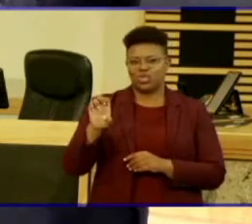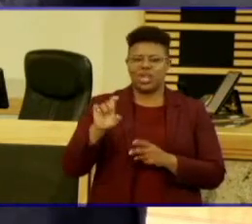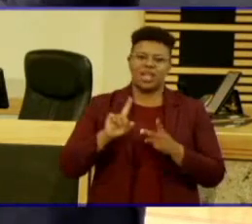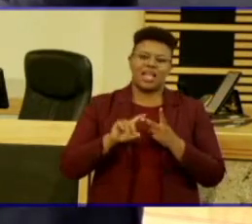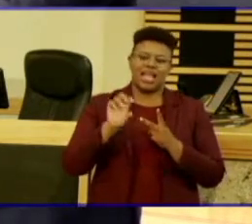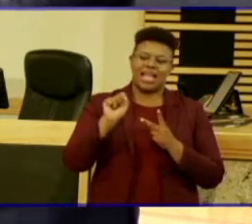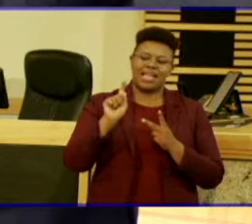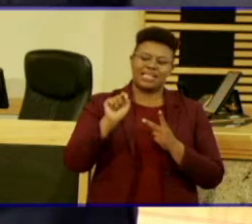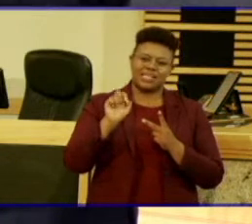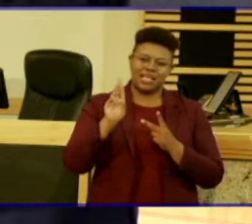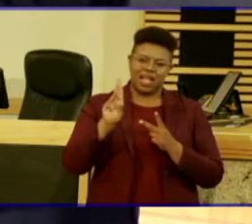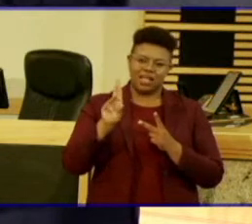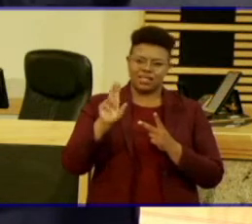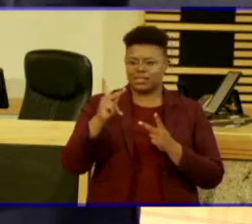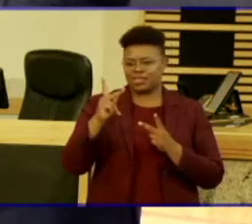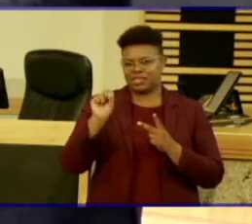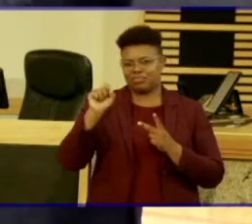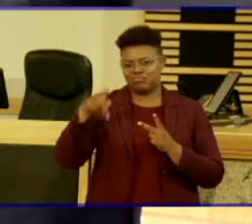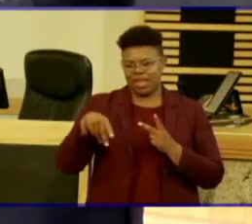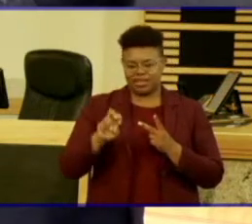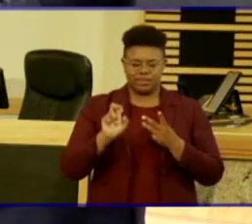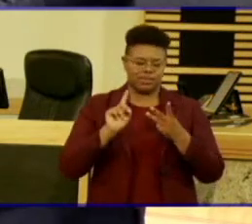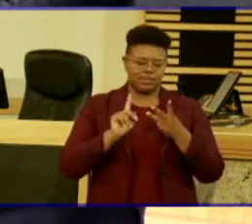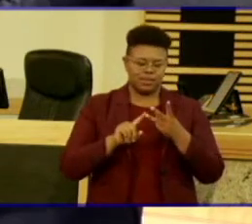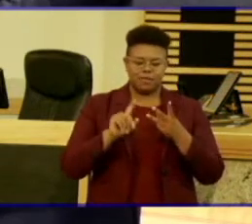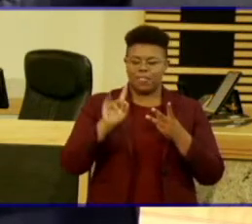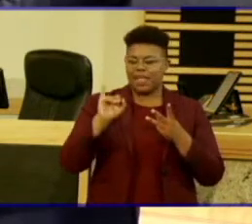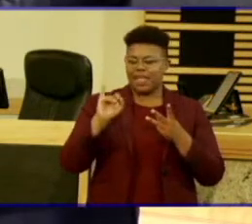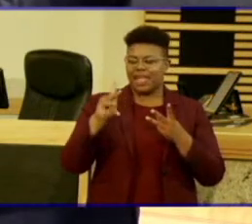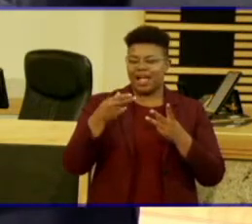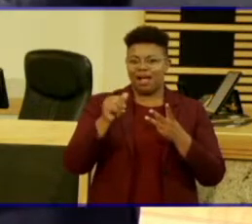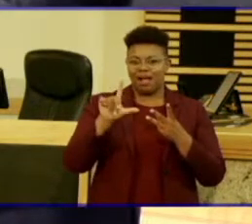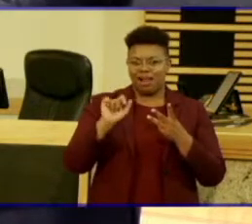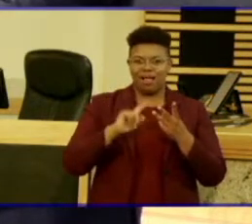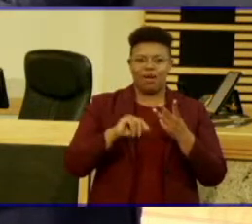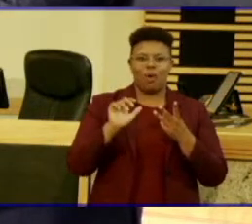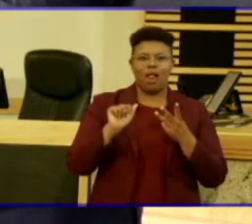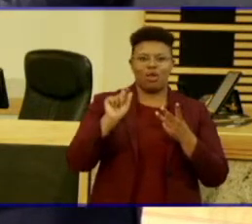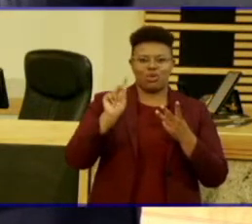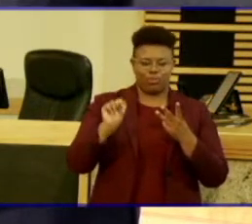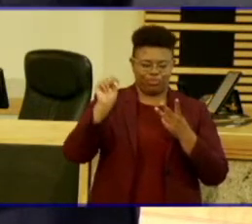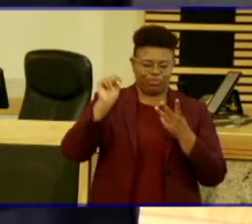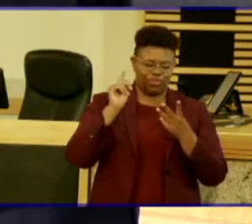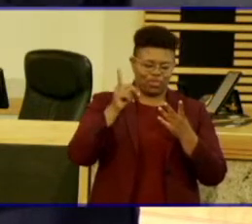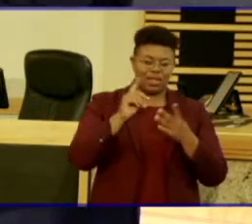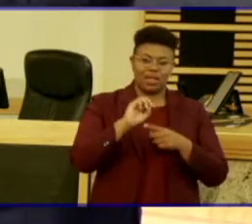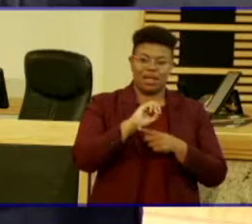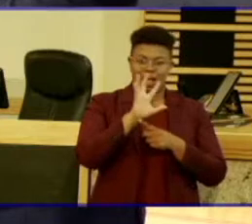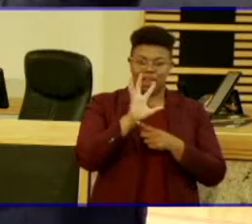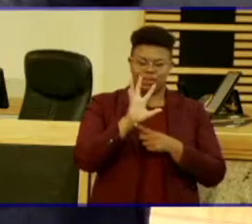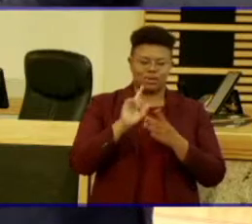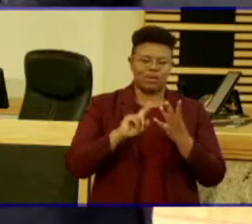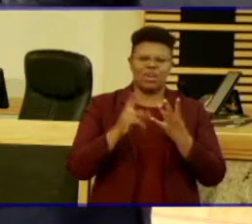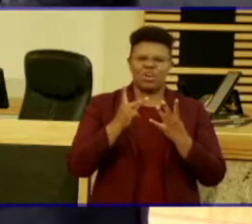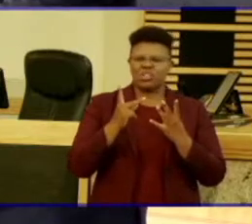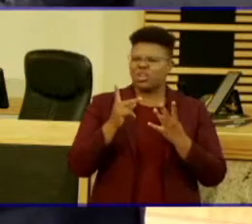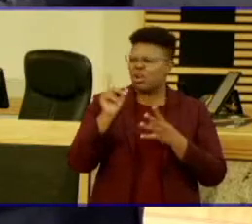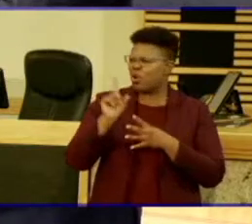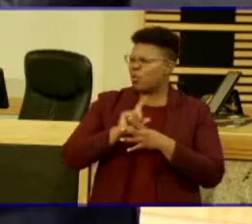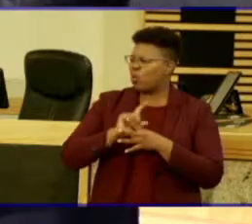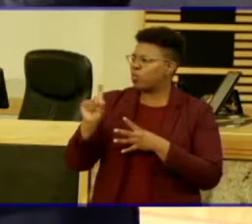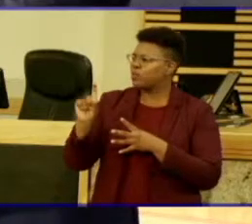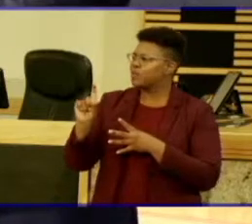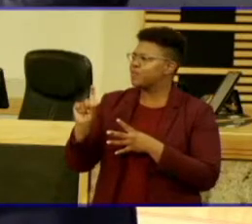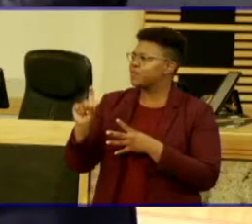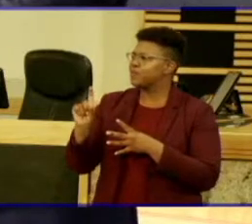Prate, Iyenzuwala College. Ikala paya Alwal North Iyenziwa, Nala College inga paya